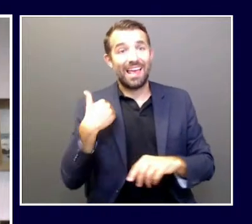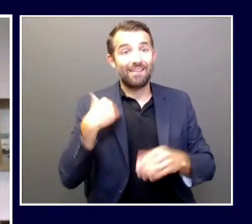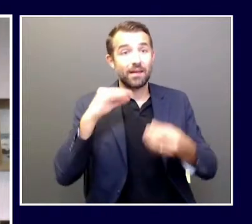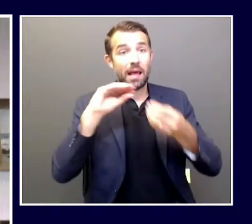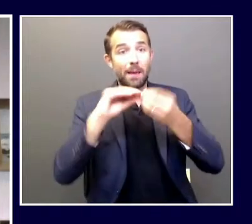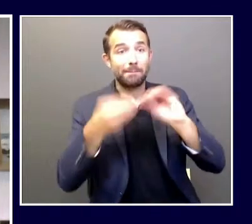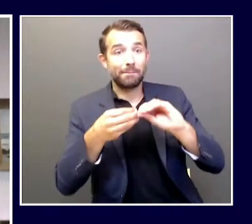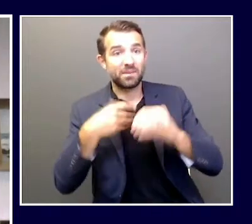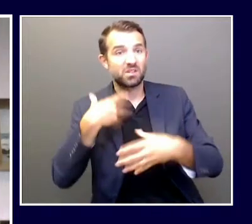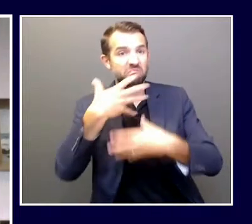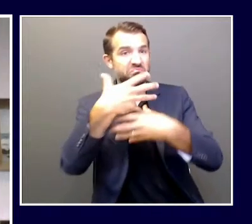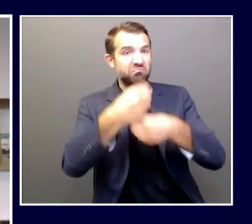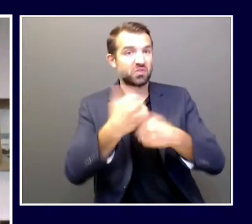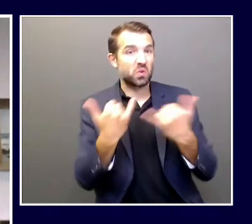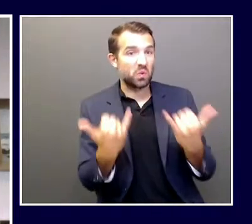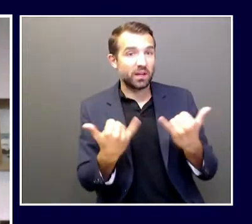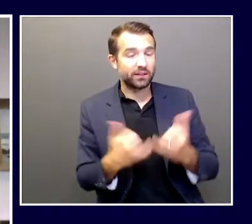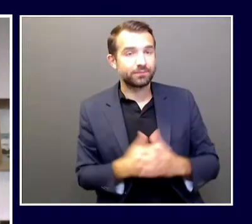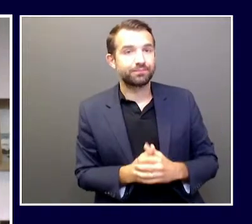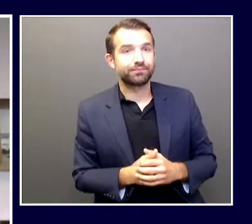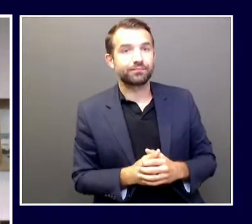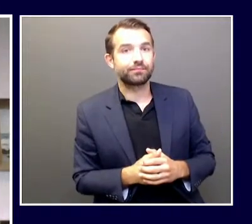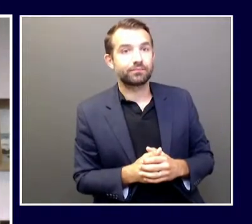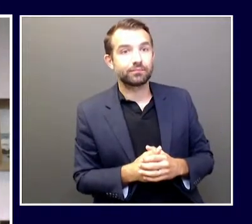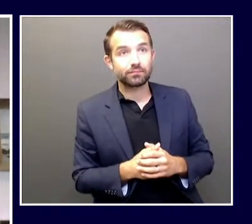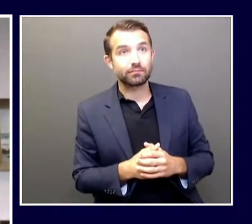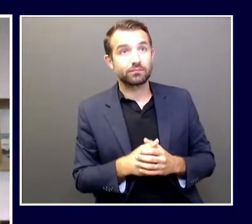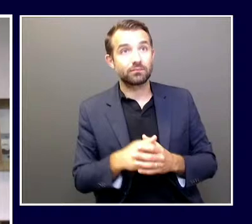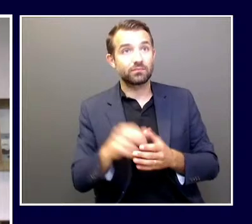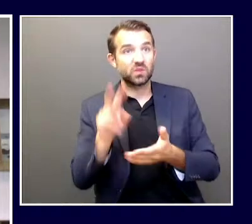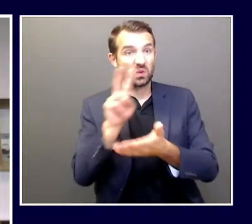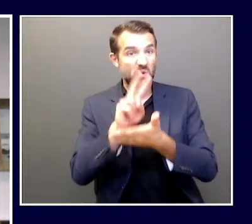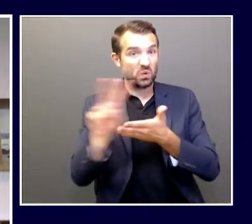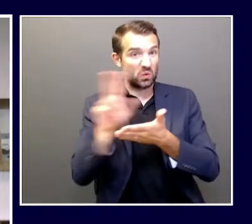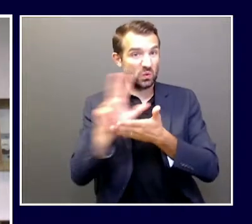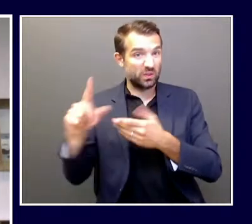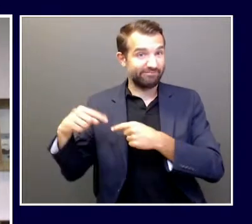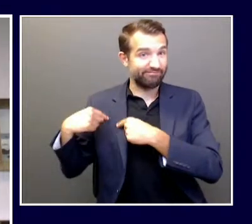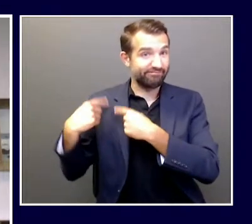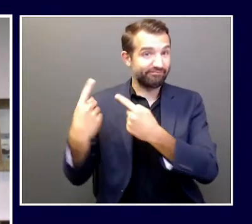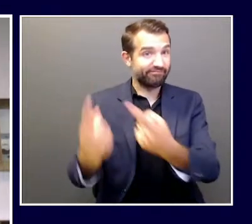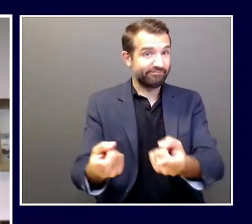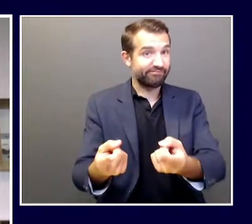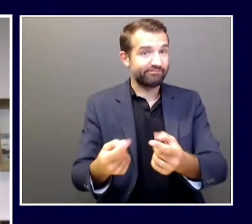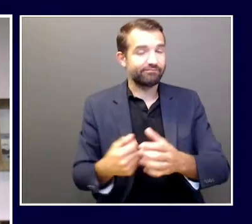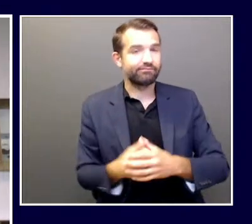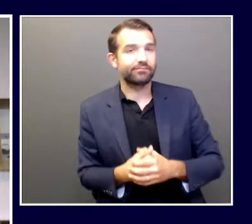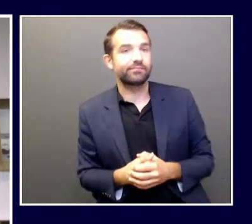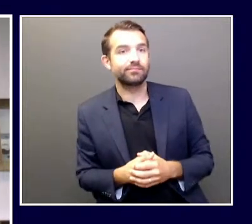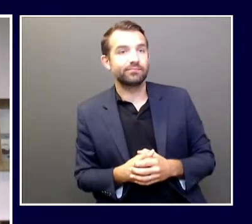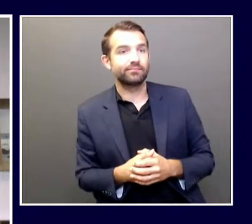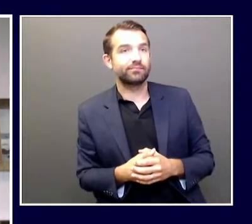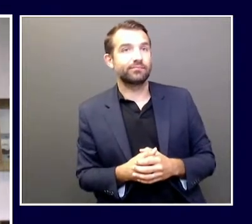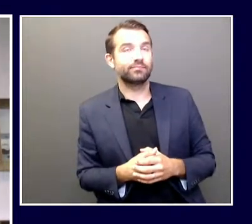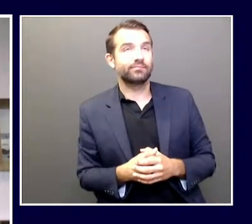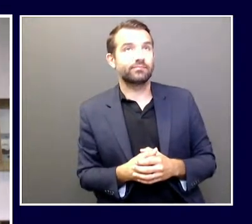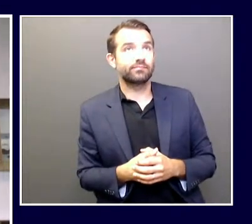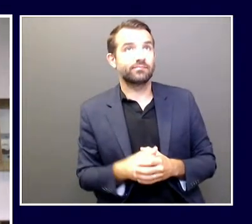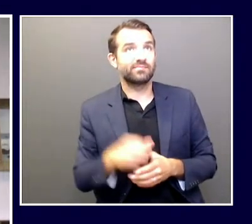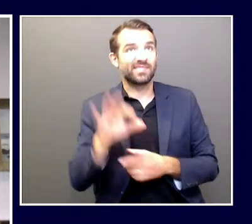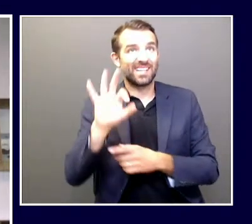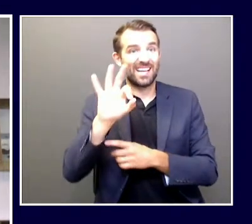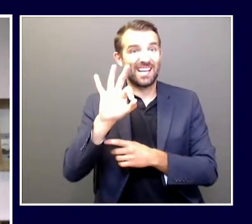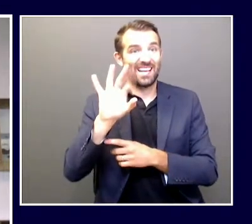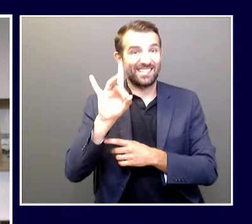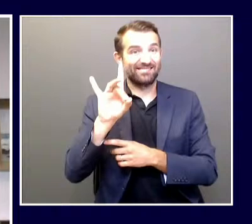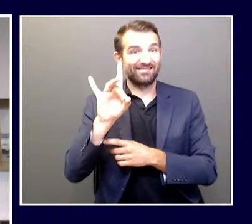last 2 to 3 weeks, 98 to 100% of